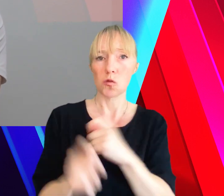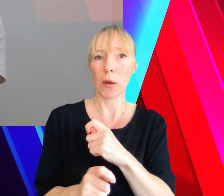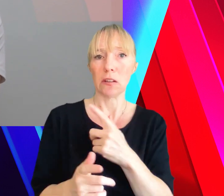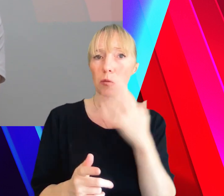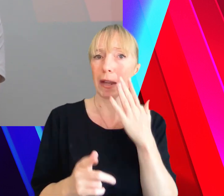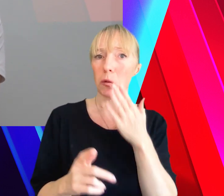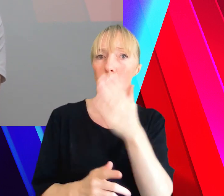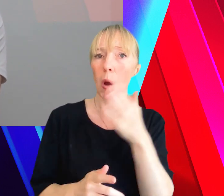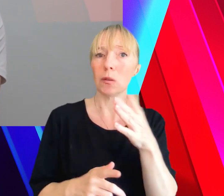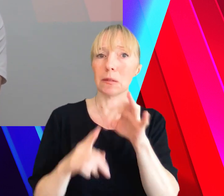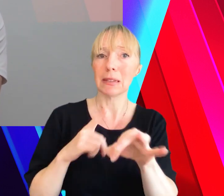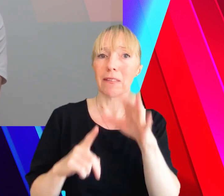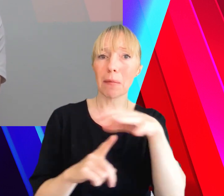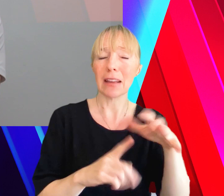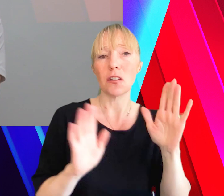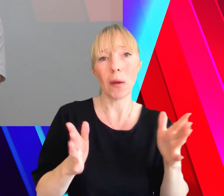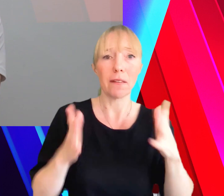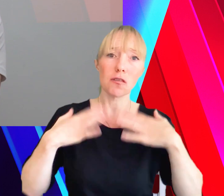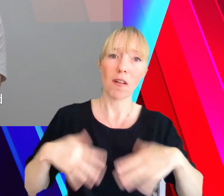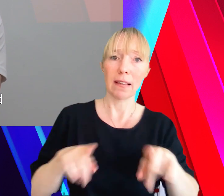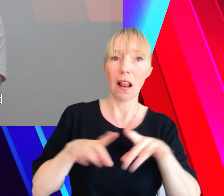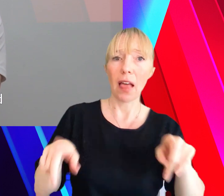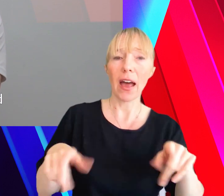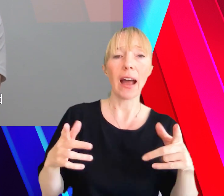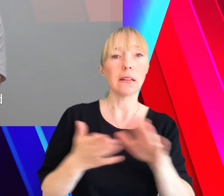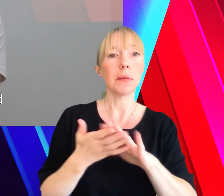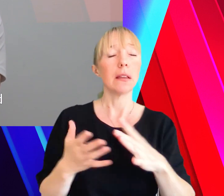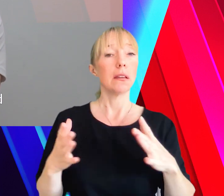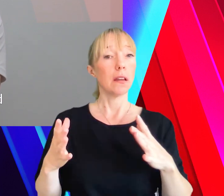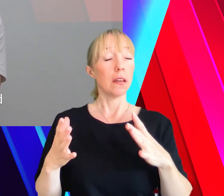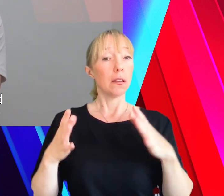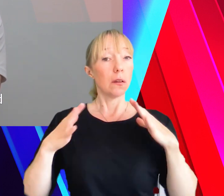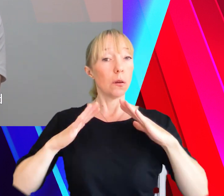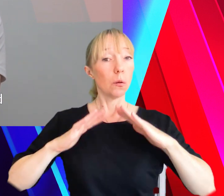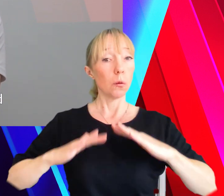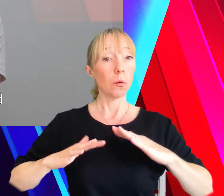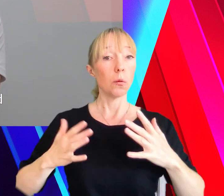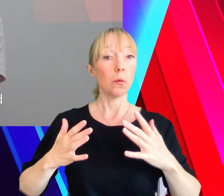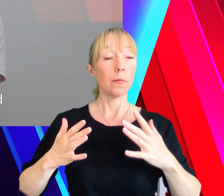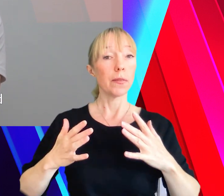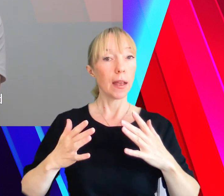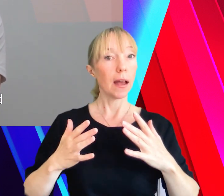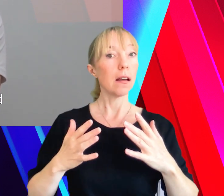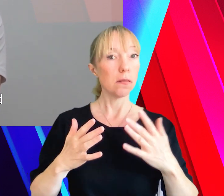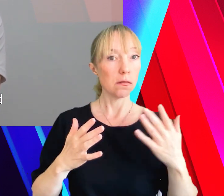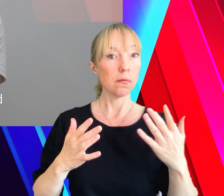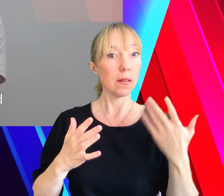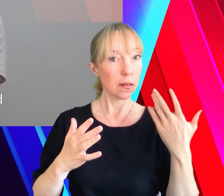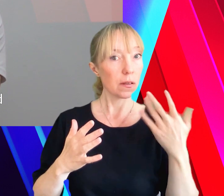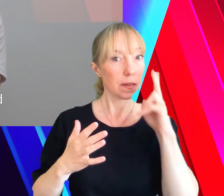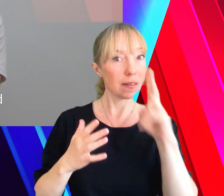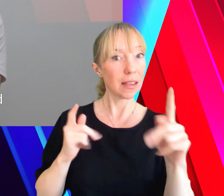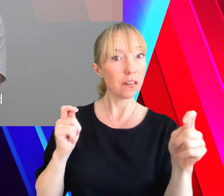you go certain places, you have to be like this or dress like that. And I think that there's been like this kind of like noticeable kind